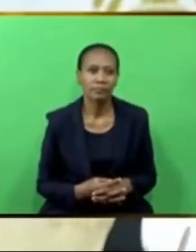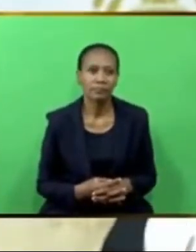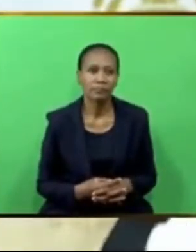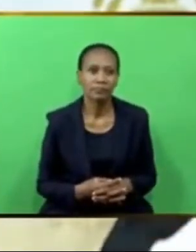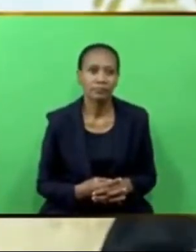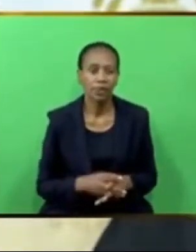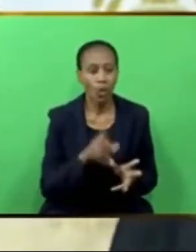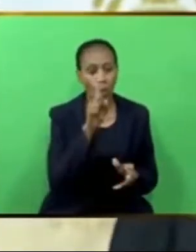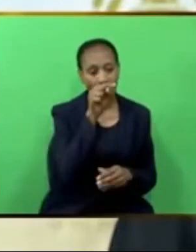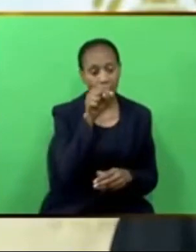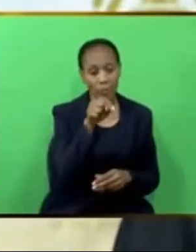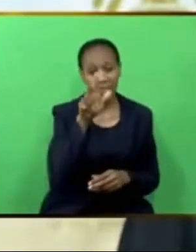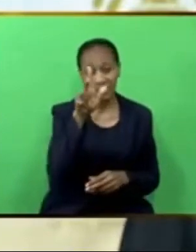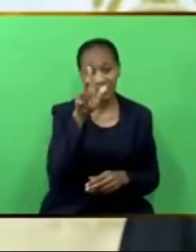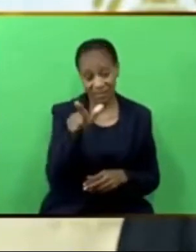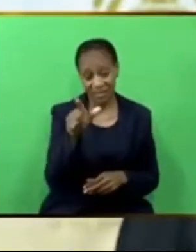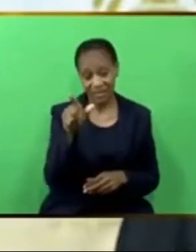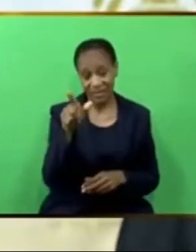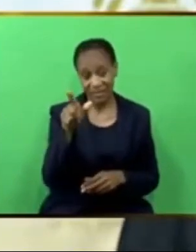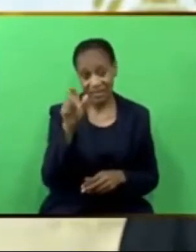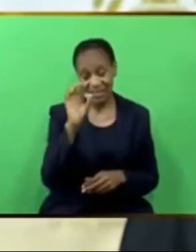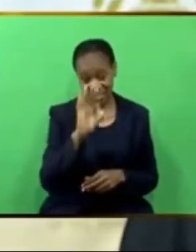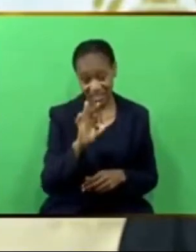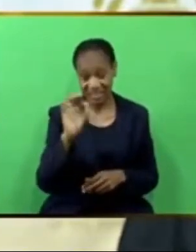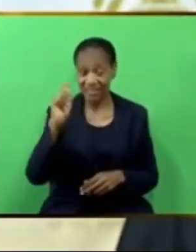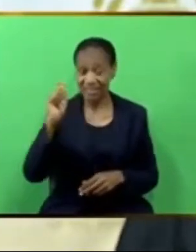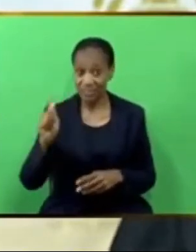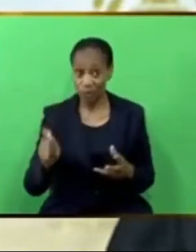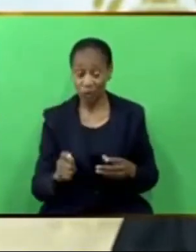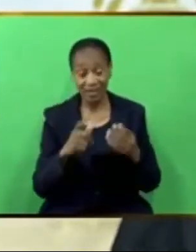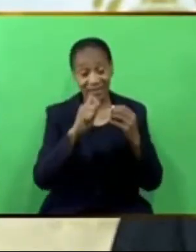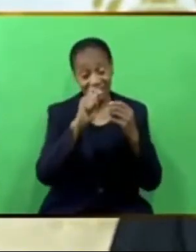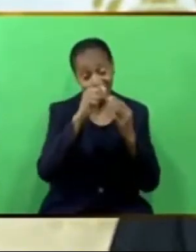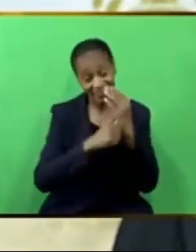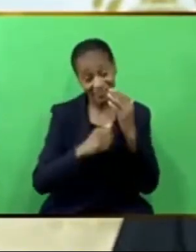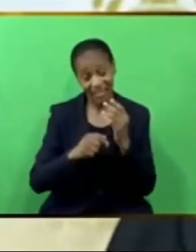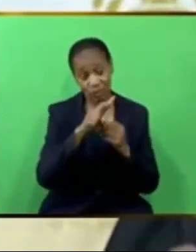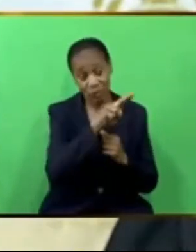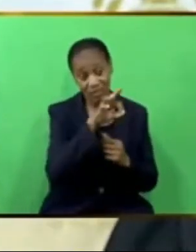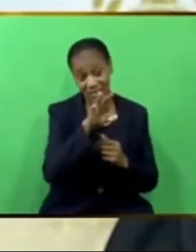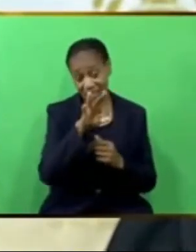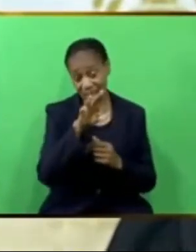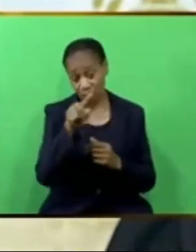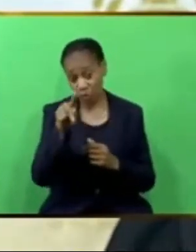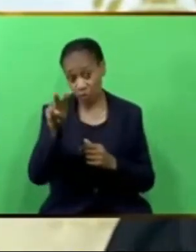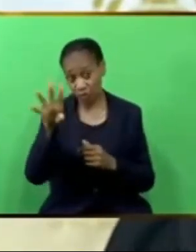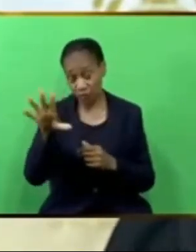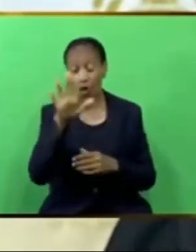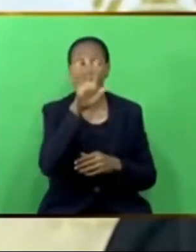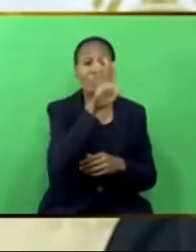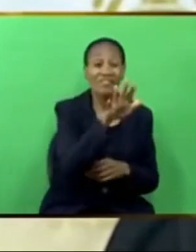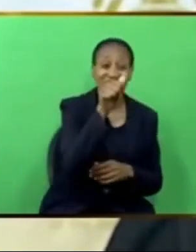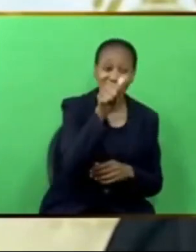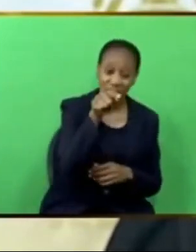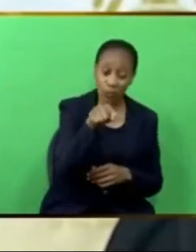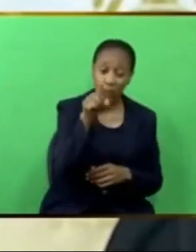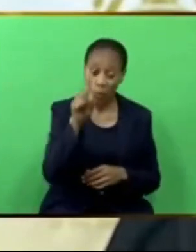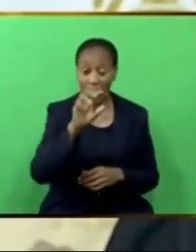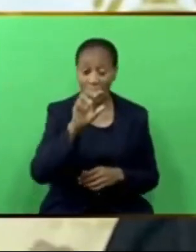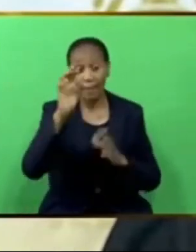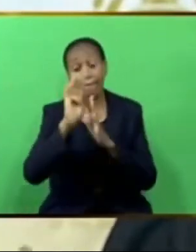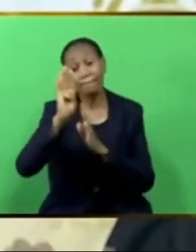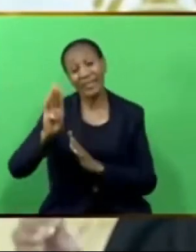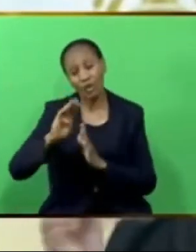At 1.73 trillion, tax revenue for 23-24 is 56.1 billion lower